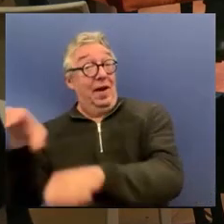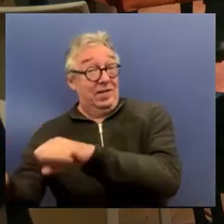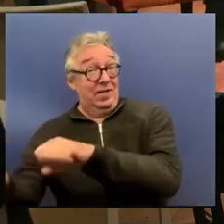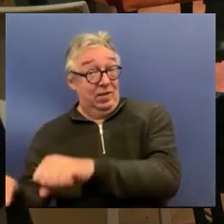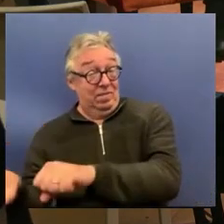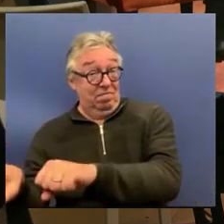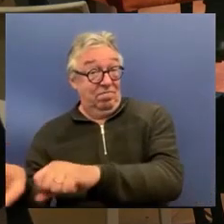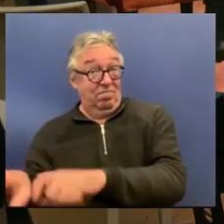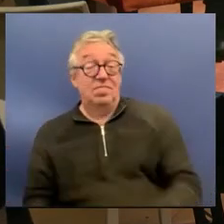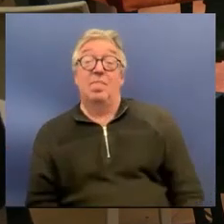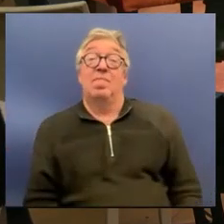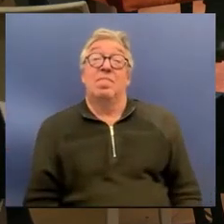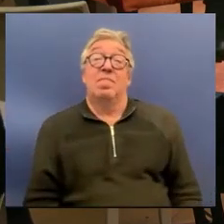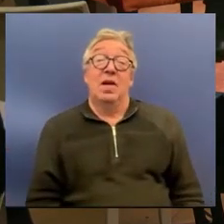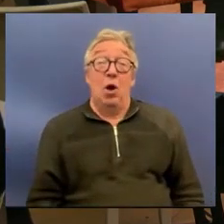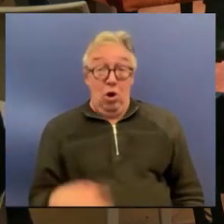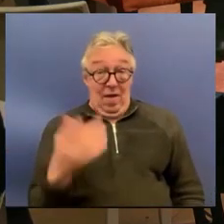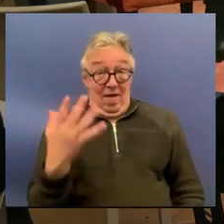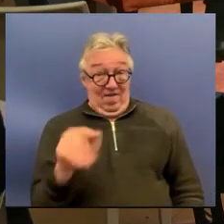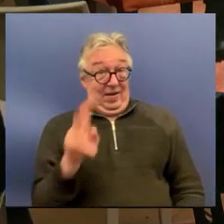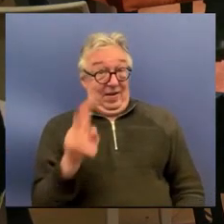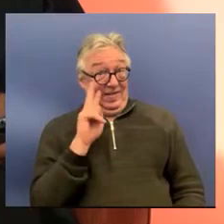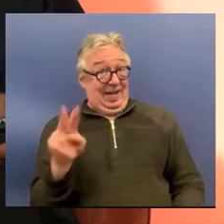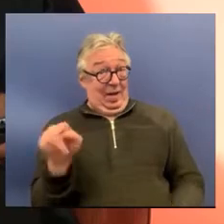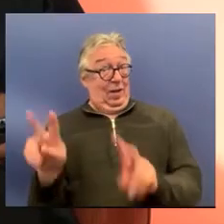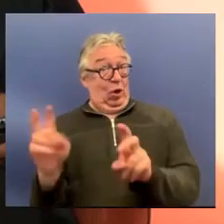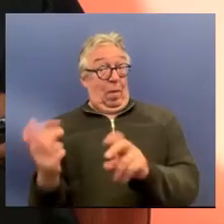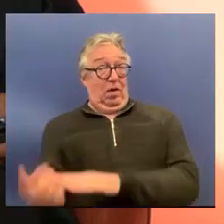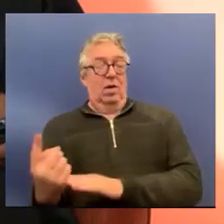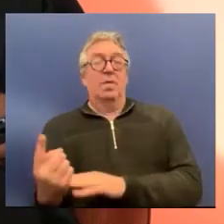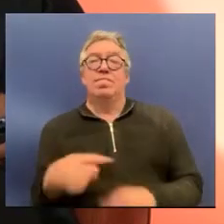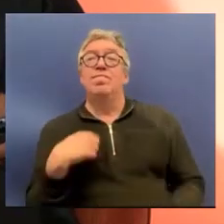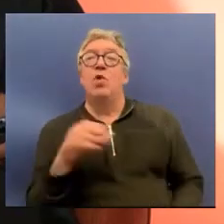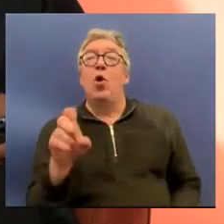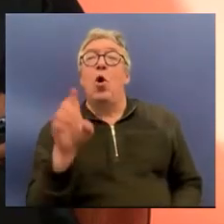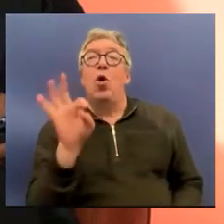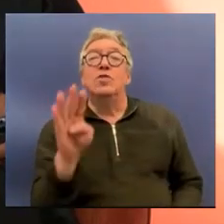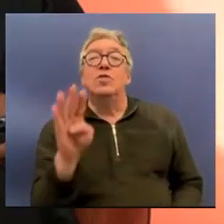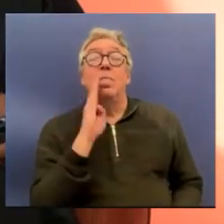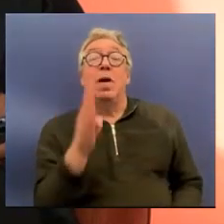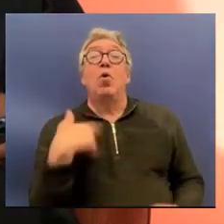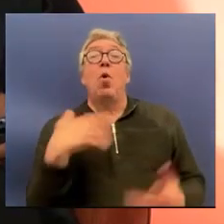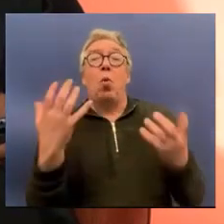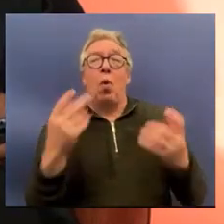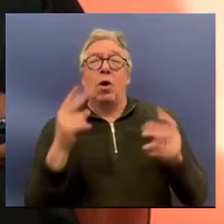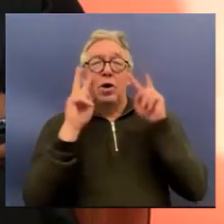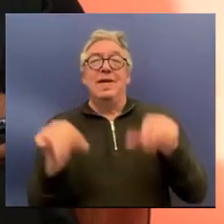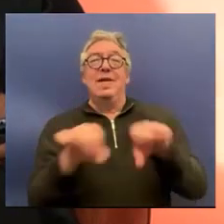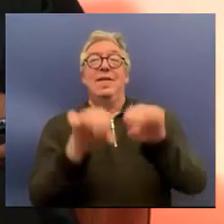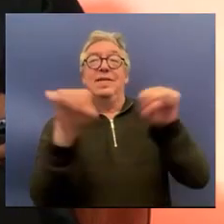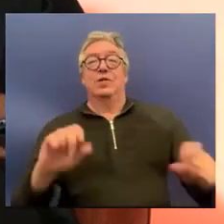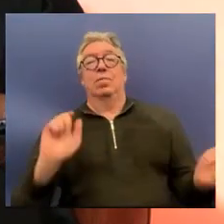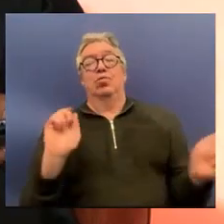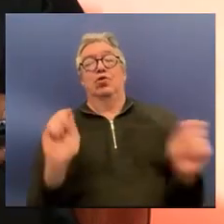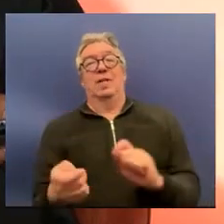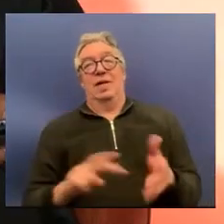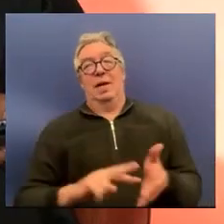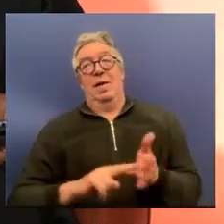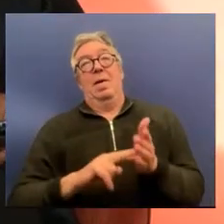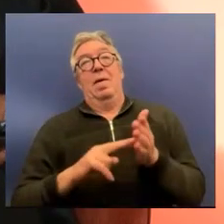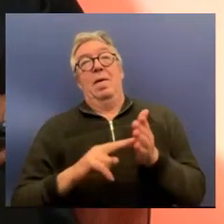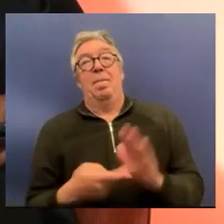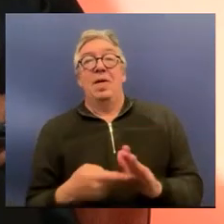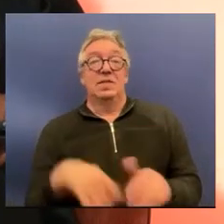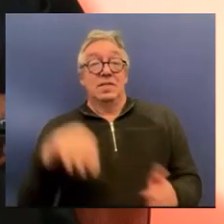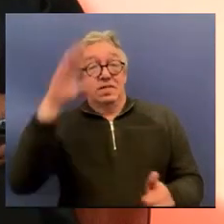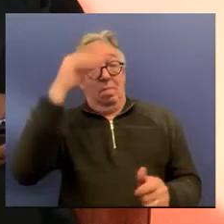We want to have a system change in the world, a very profound systems change, and that means deconstructing patriarchy, but